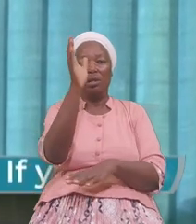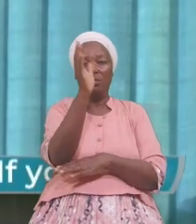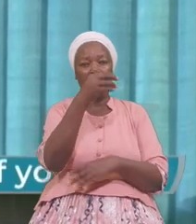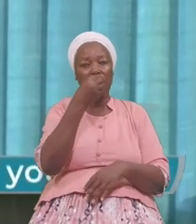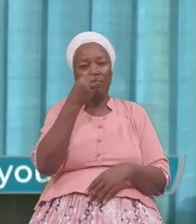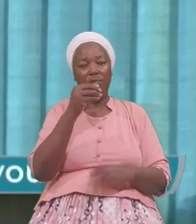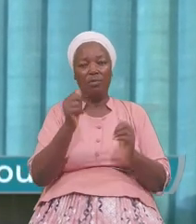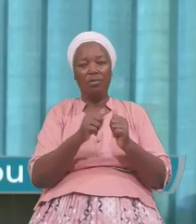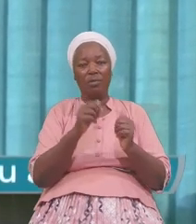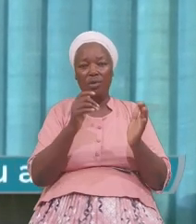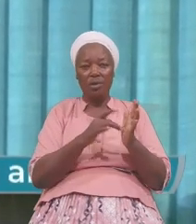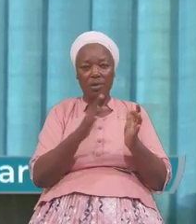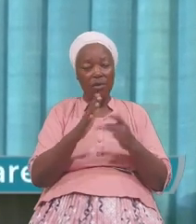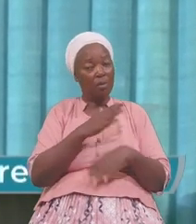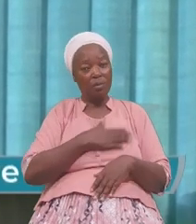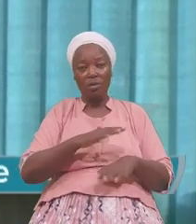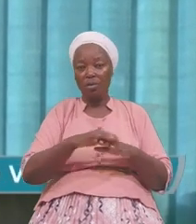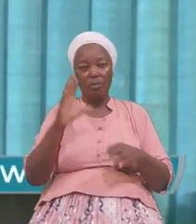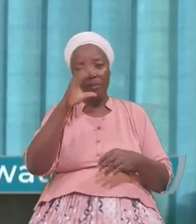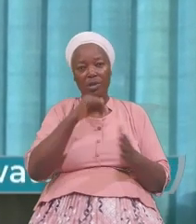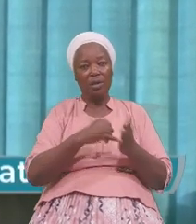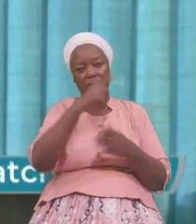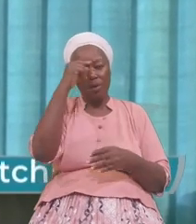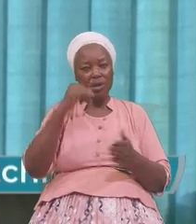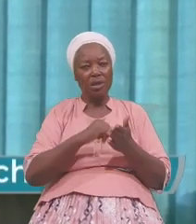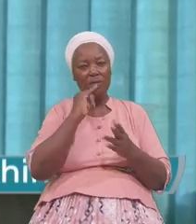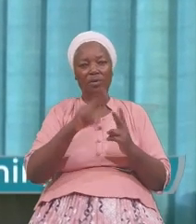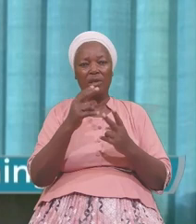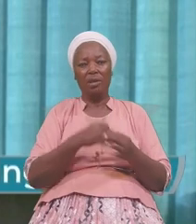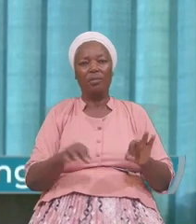Please don't miss it. It's very, very important.